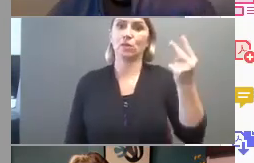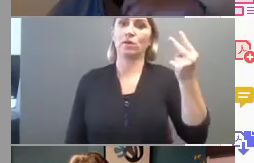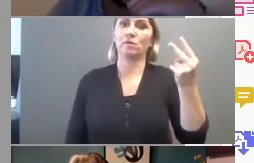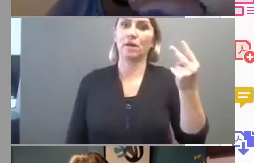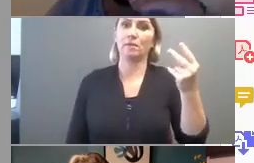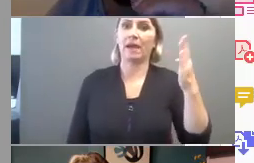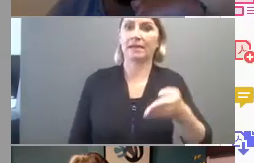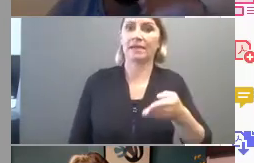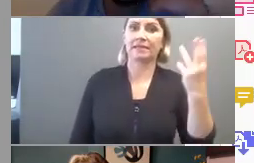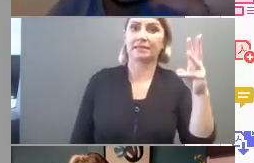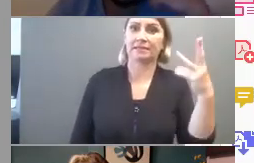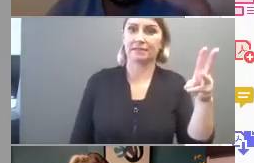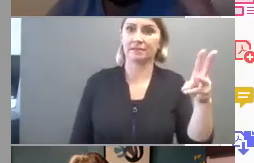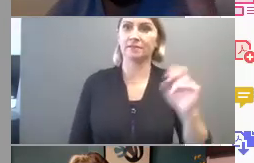16.